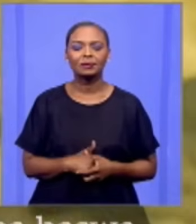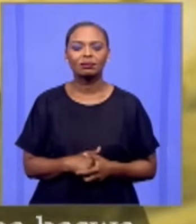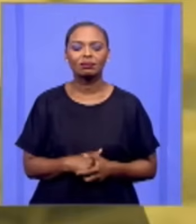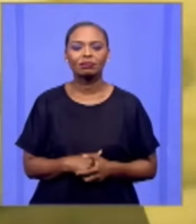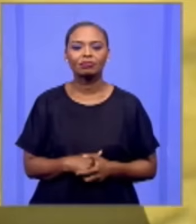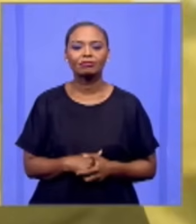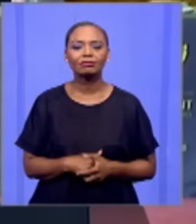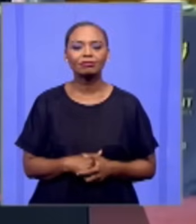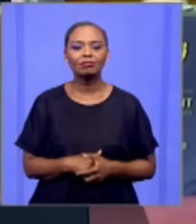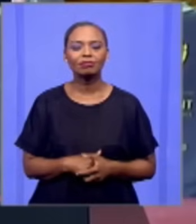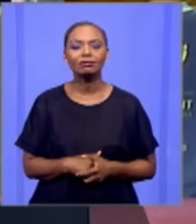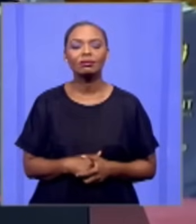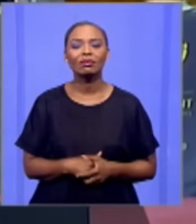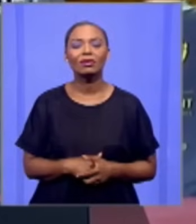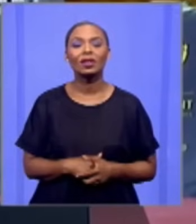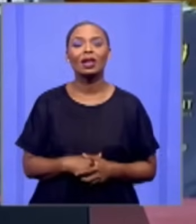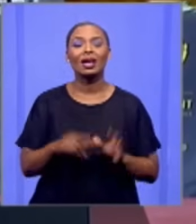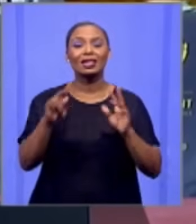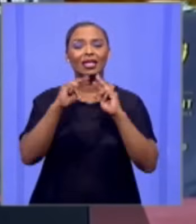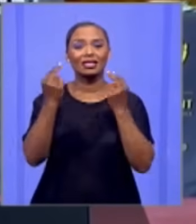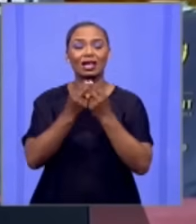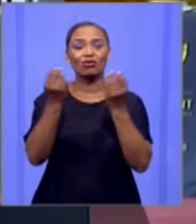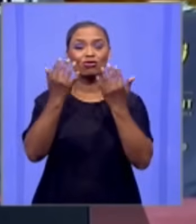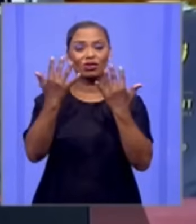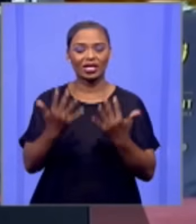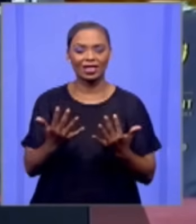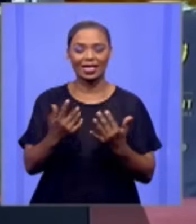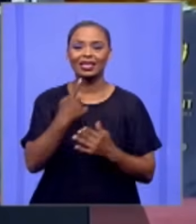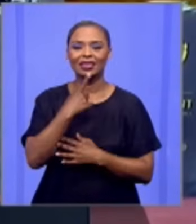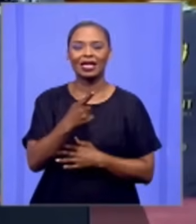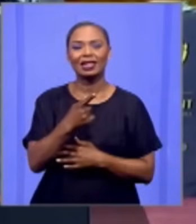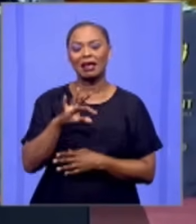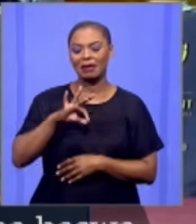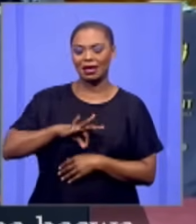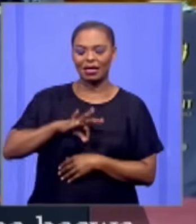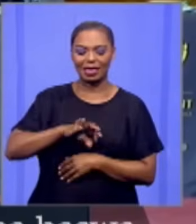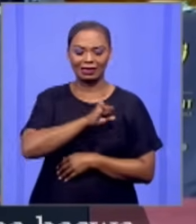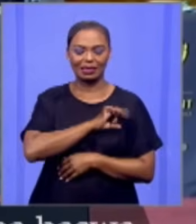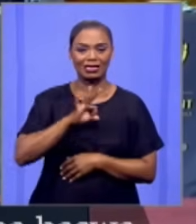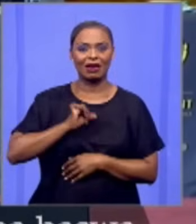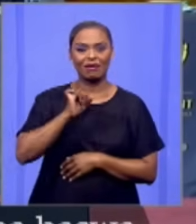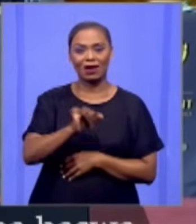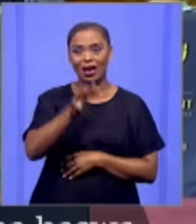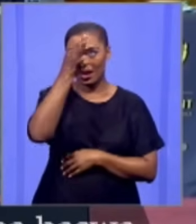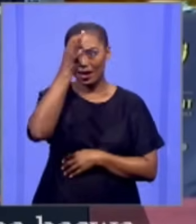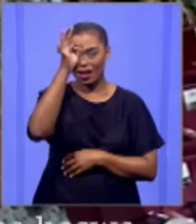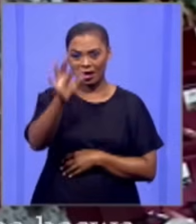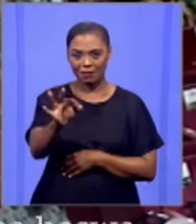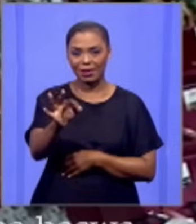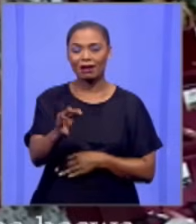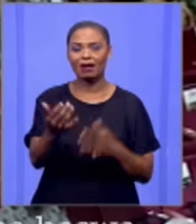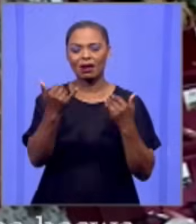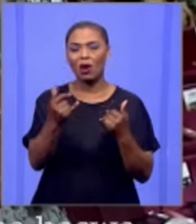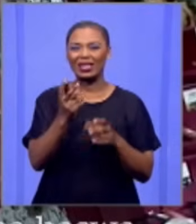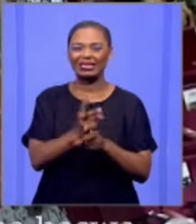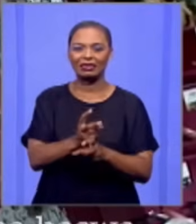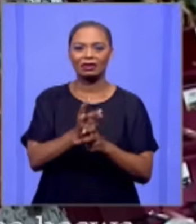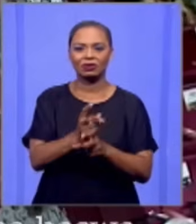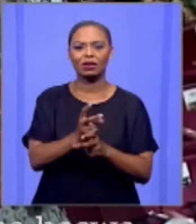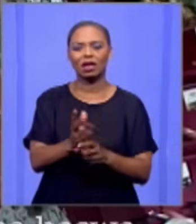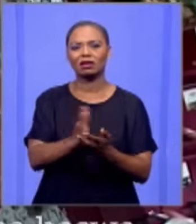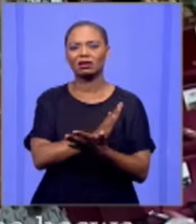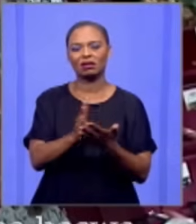Lefapha la matlotlo le tsebagaditše bekeng ya go feta gore le ge tšhelete ya go lefa bašomedi ba mmušo go ya ka kwano ya lenyaga e le gona go tla ba boima go mafapha